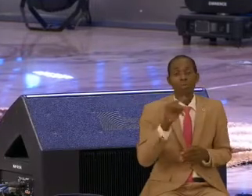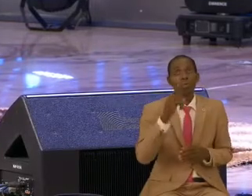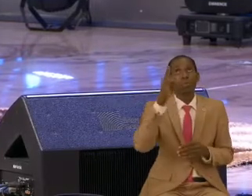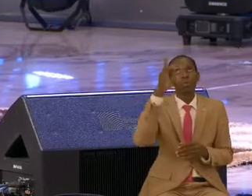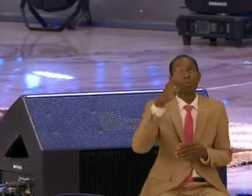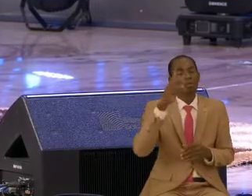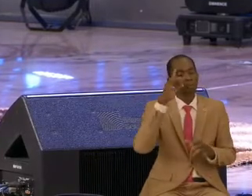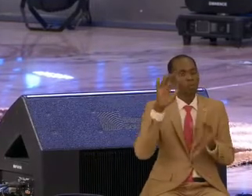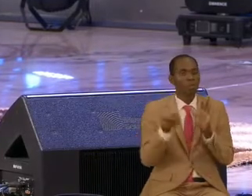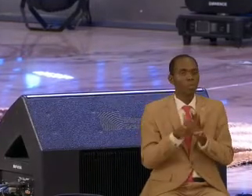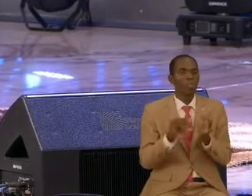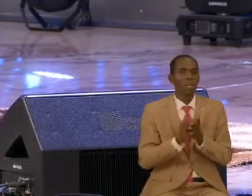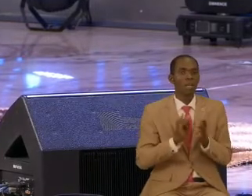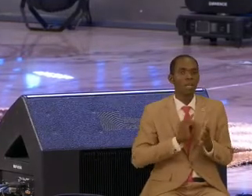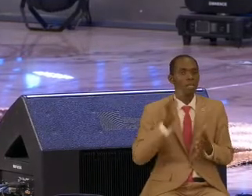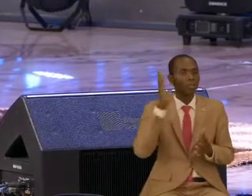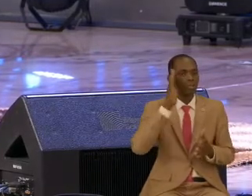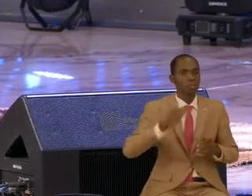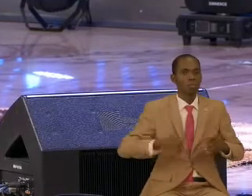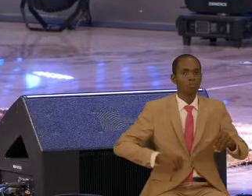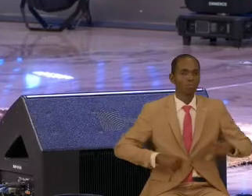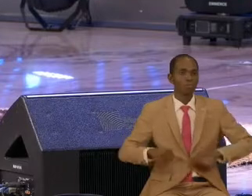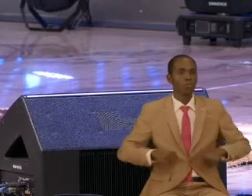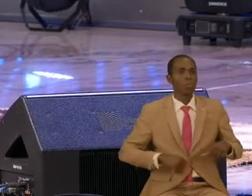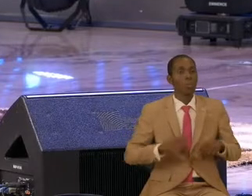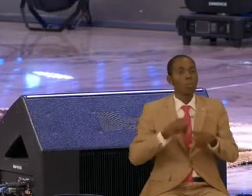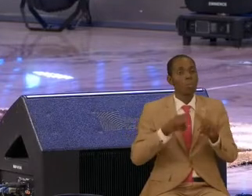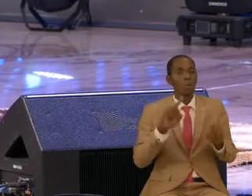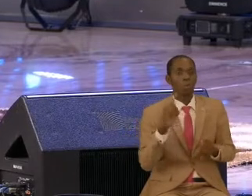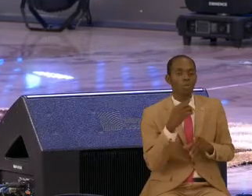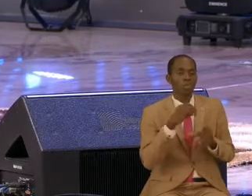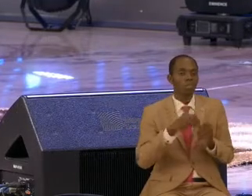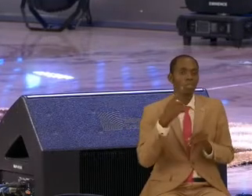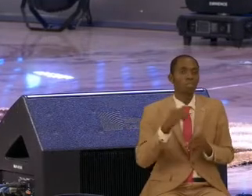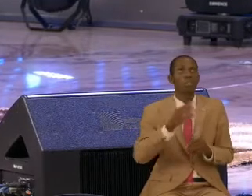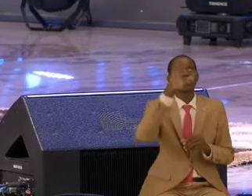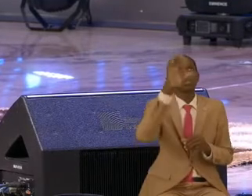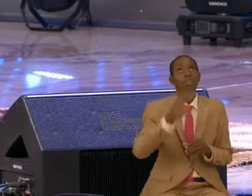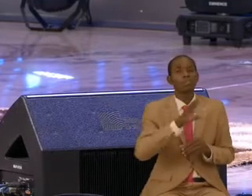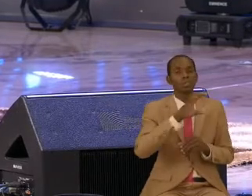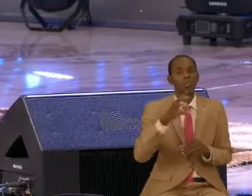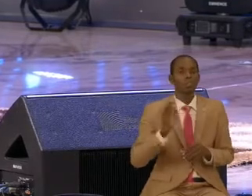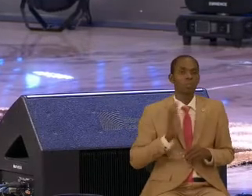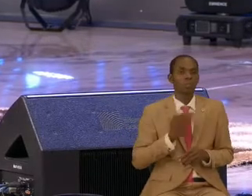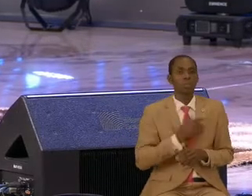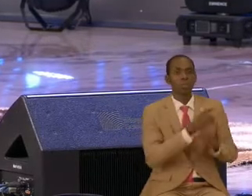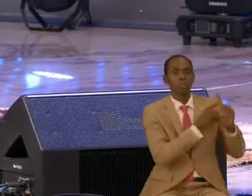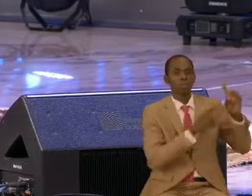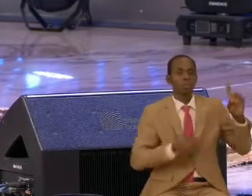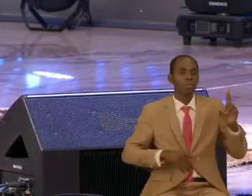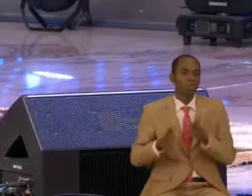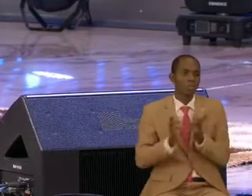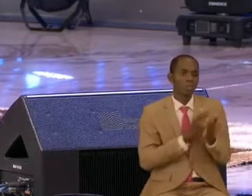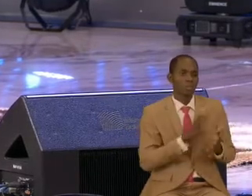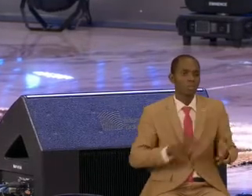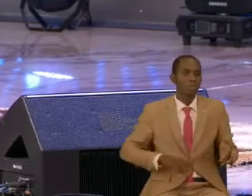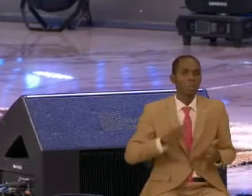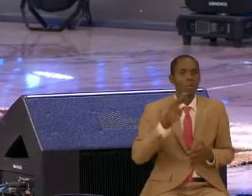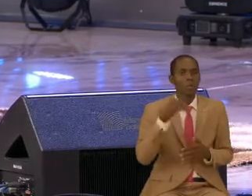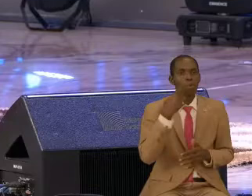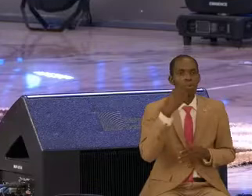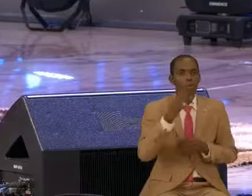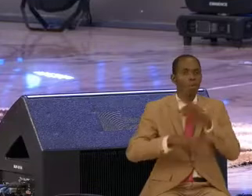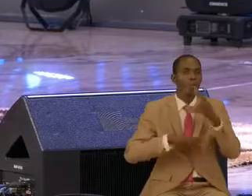except in the cross of our Lord Jesus Christ, by whom the world is crucified unto